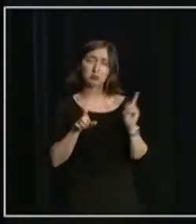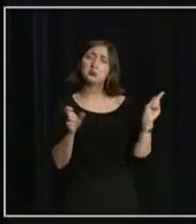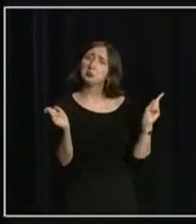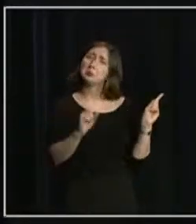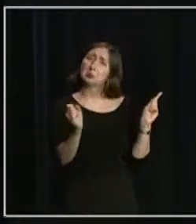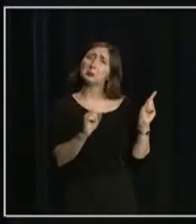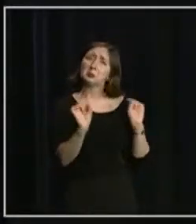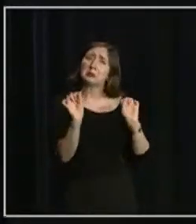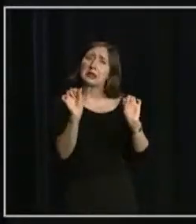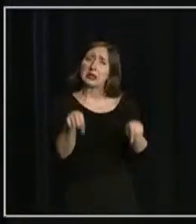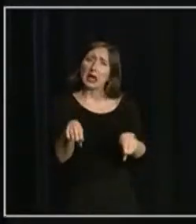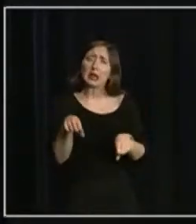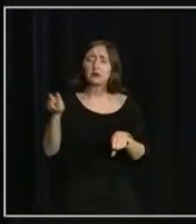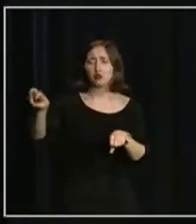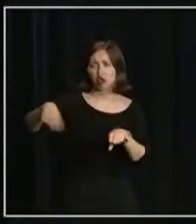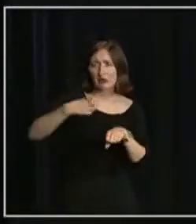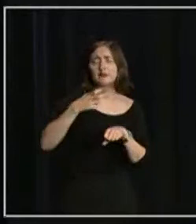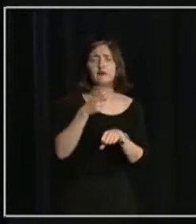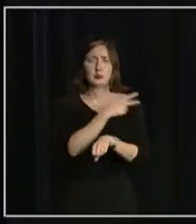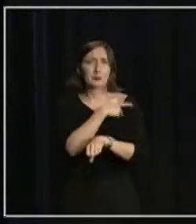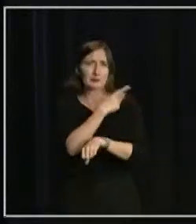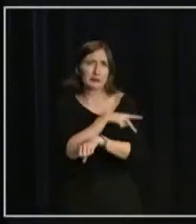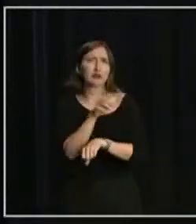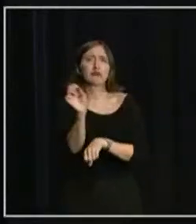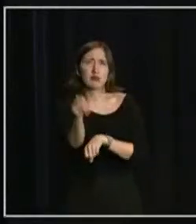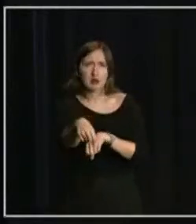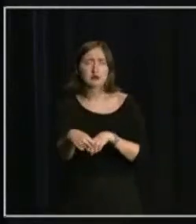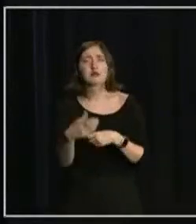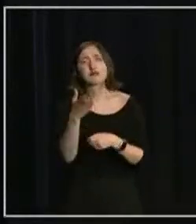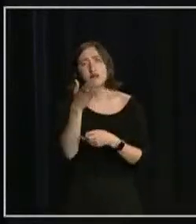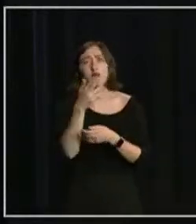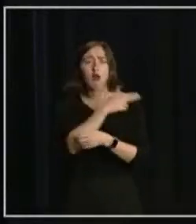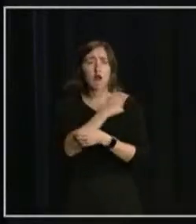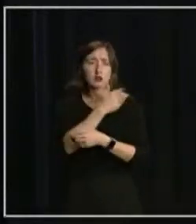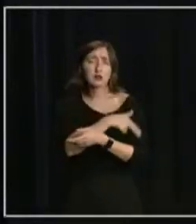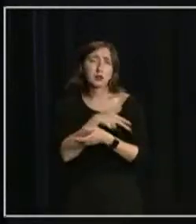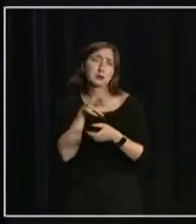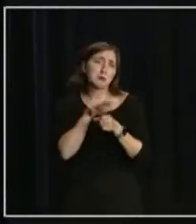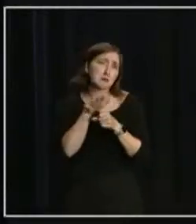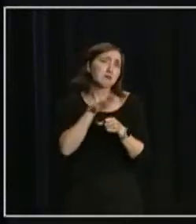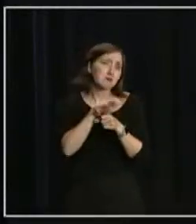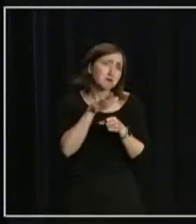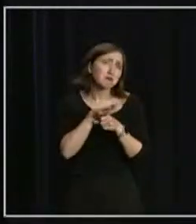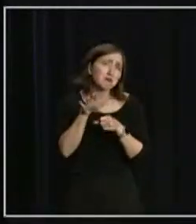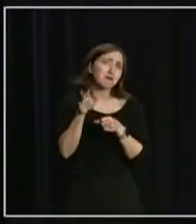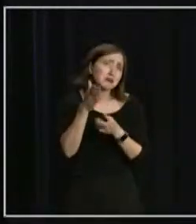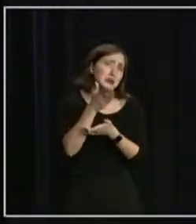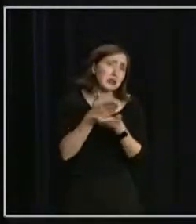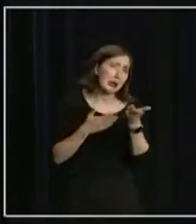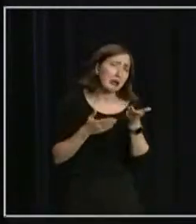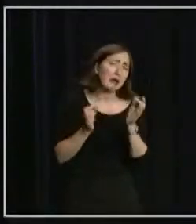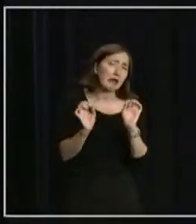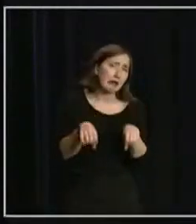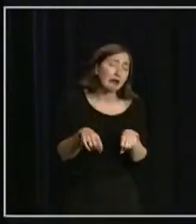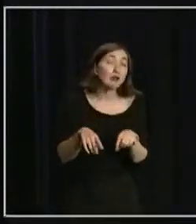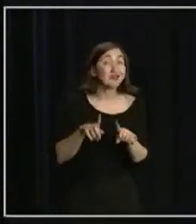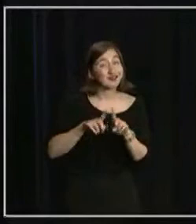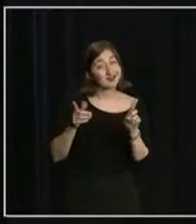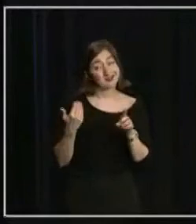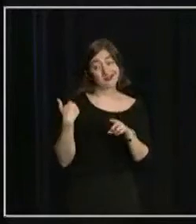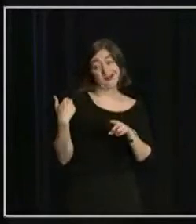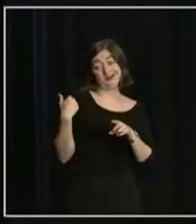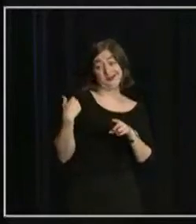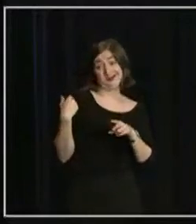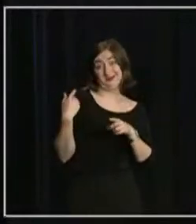flow. So yes, the hospitals have some capacity, but just know that for the last few weeks, we've been reporting out about